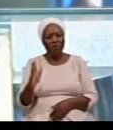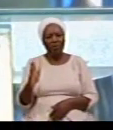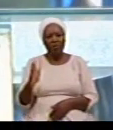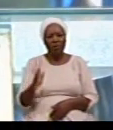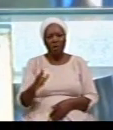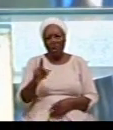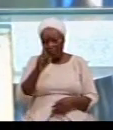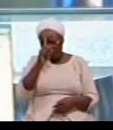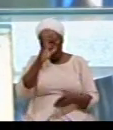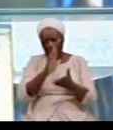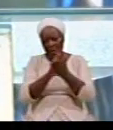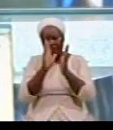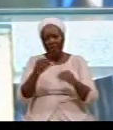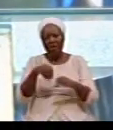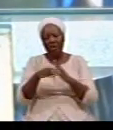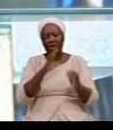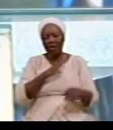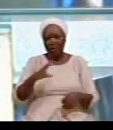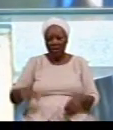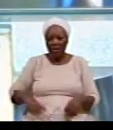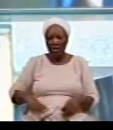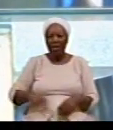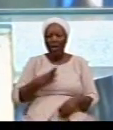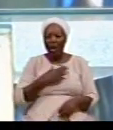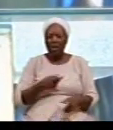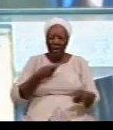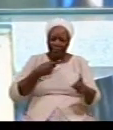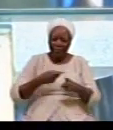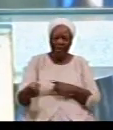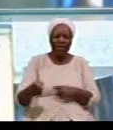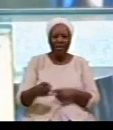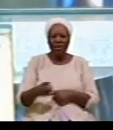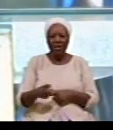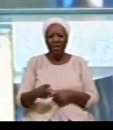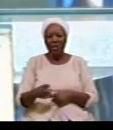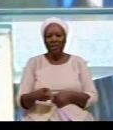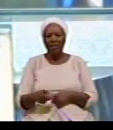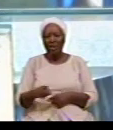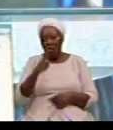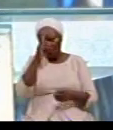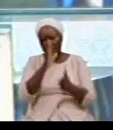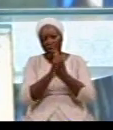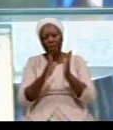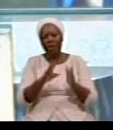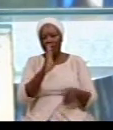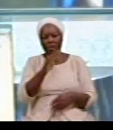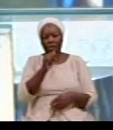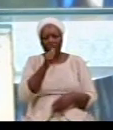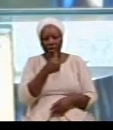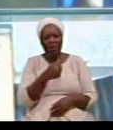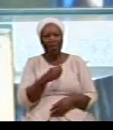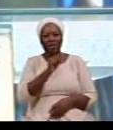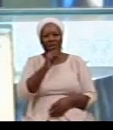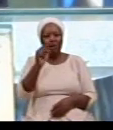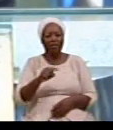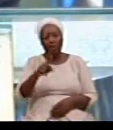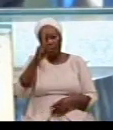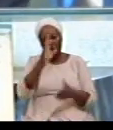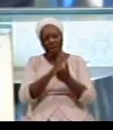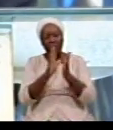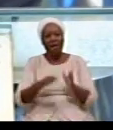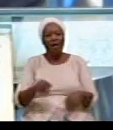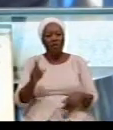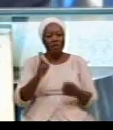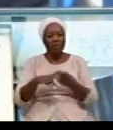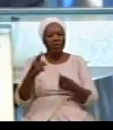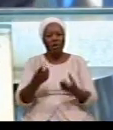God, afflicted saints, be patient therefore, brethren, unto the coming